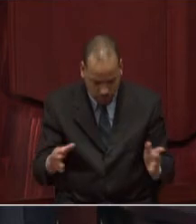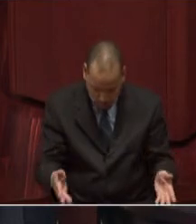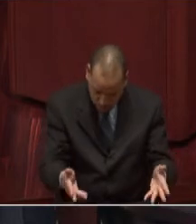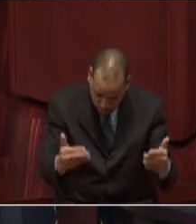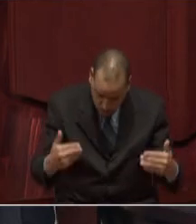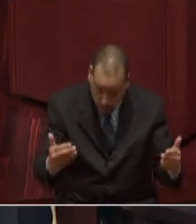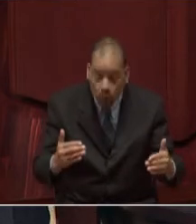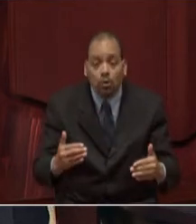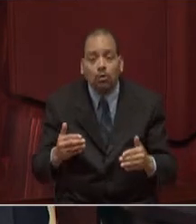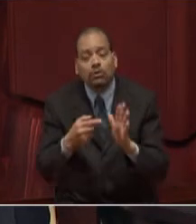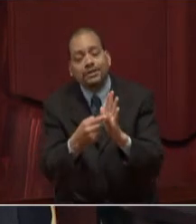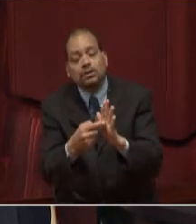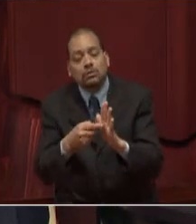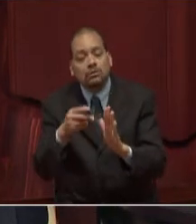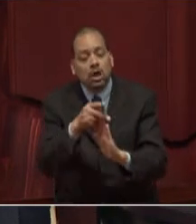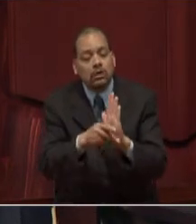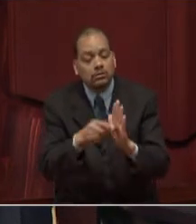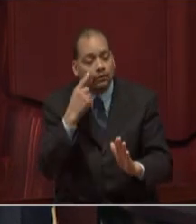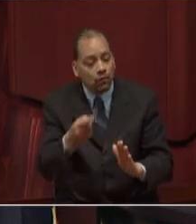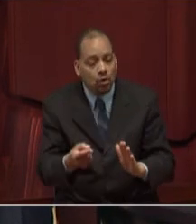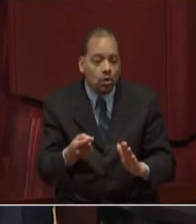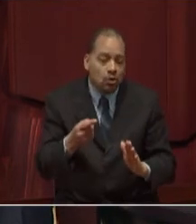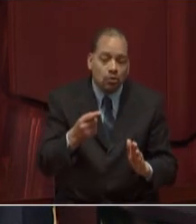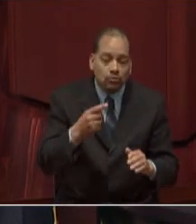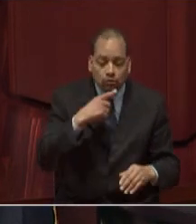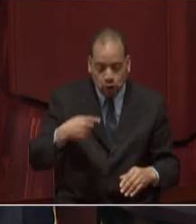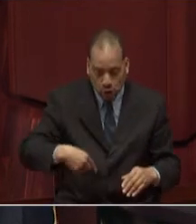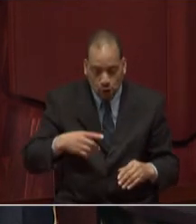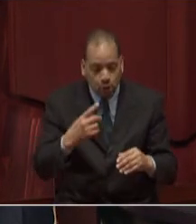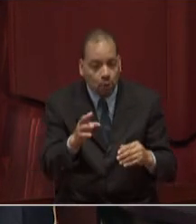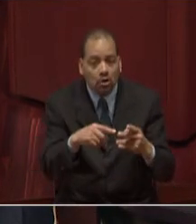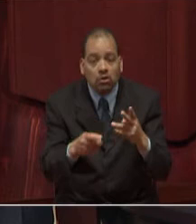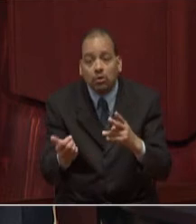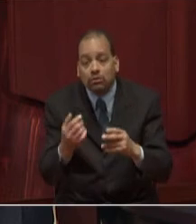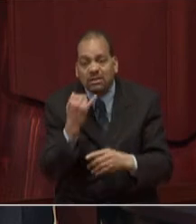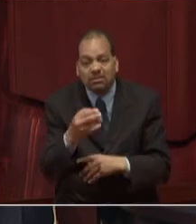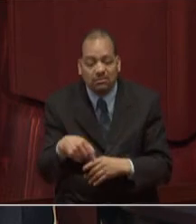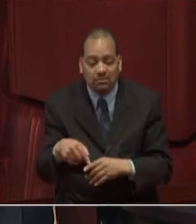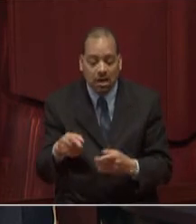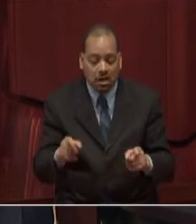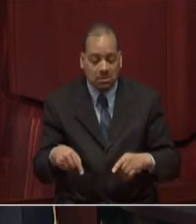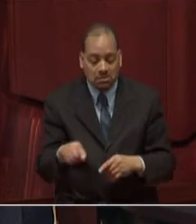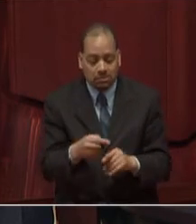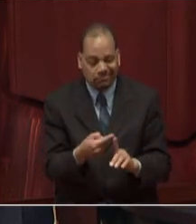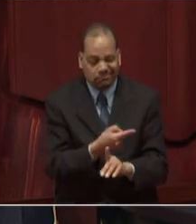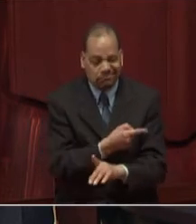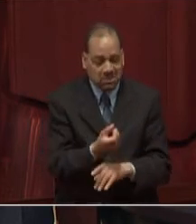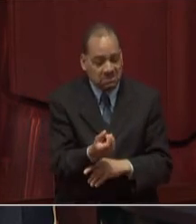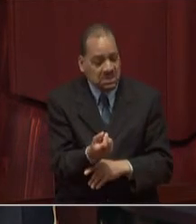any cabinet agency began to go off the reservation and vary a little bit, they'd get a call from